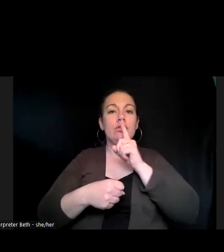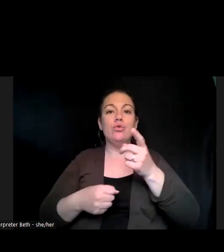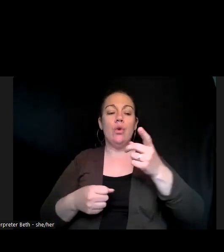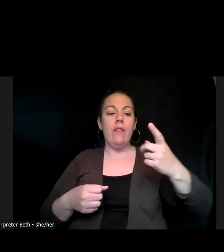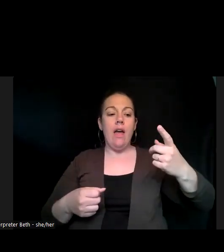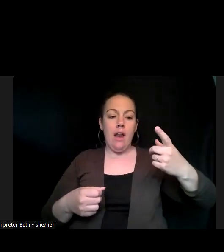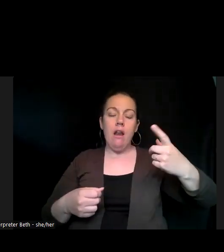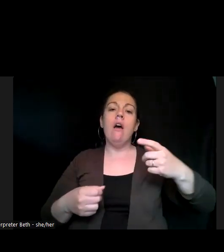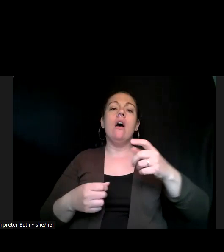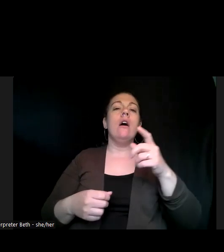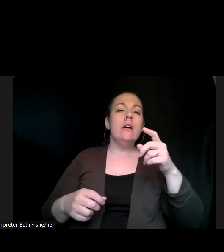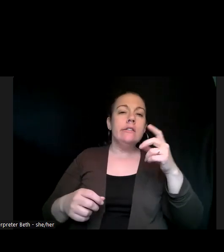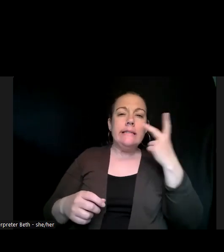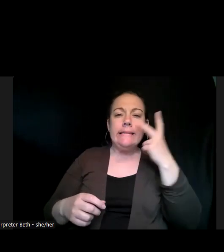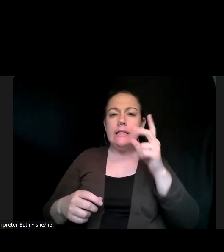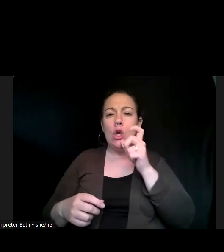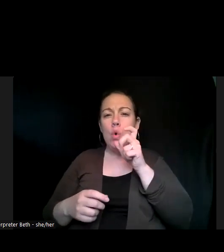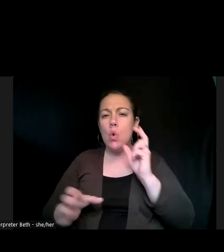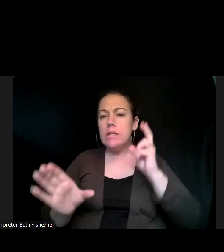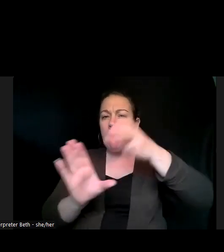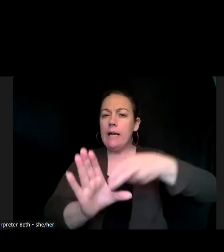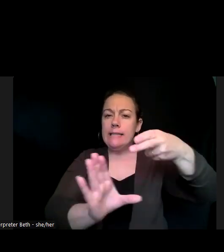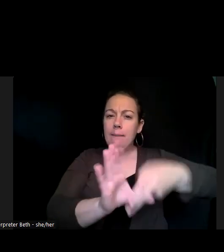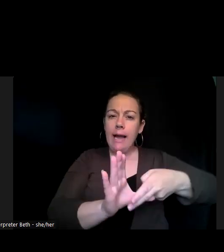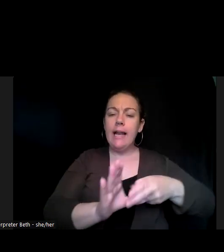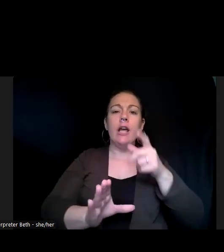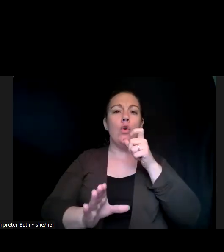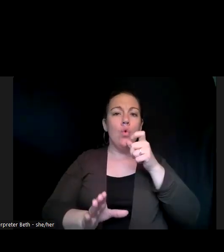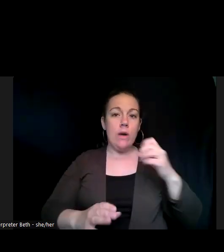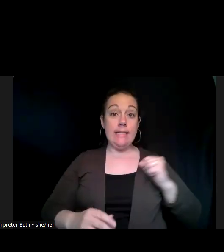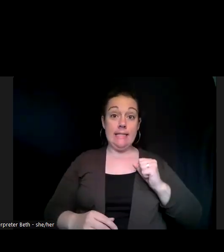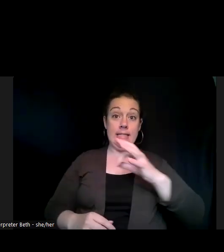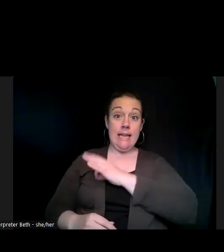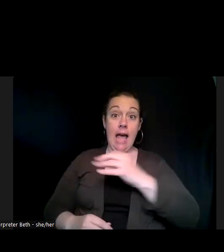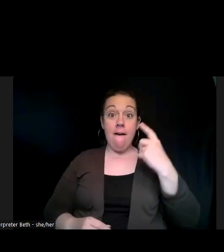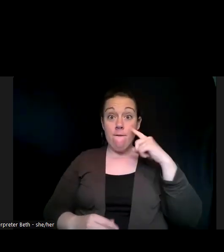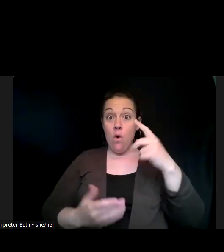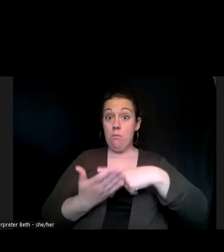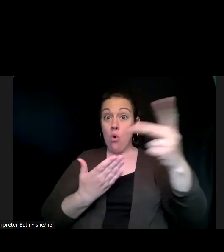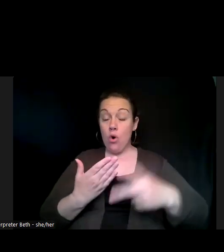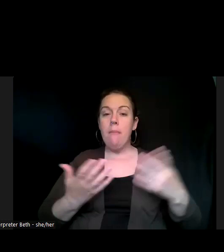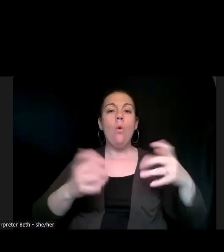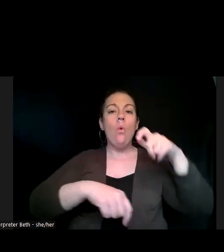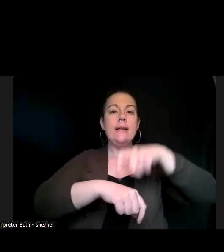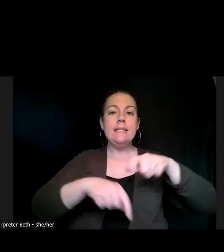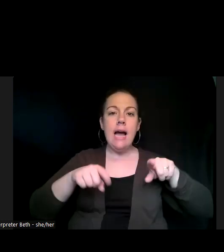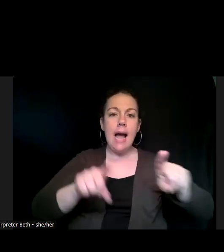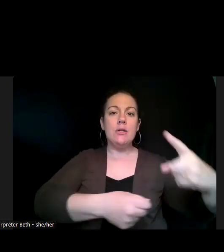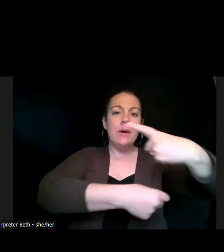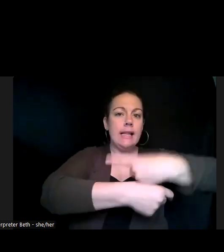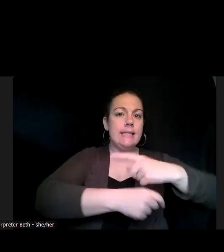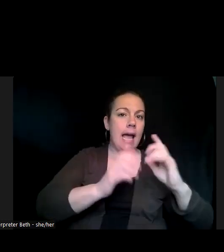who's participating, who's actually staffing the program, do we have, when is it scheduled during the day, what's the curriculum that's there,